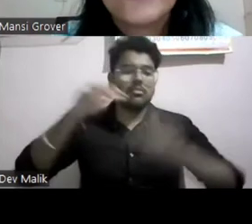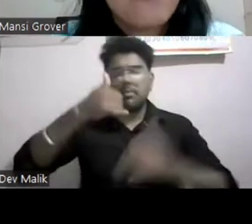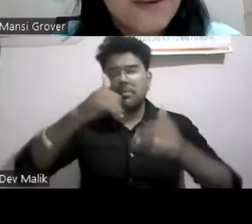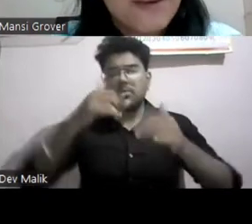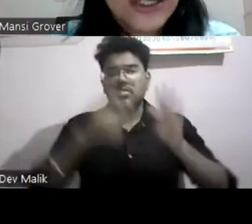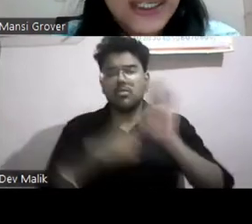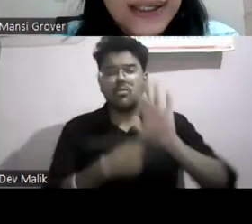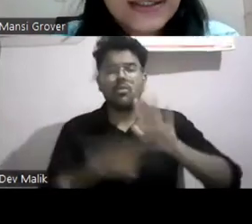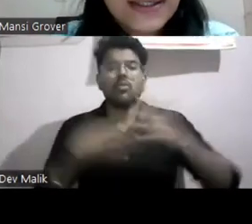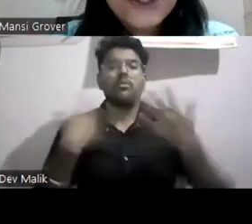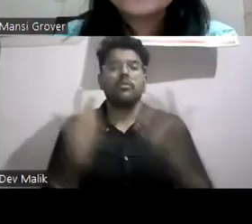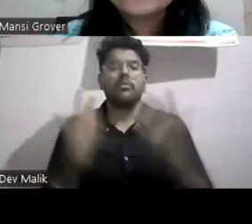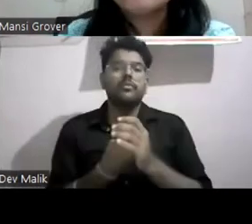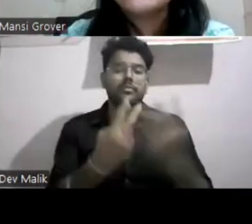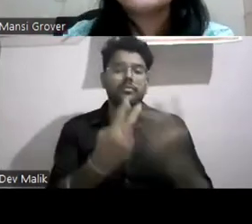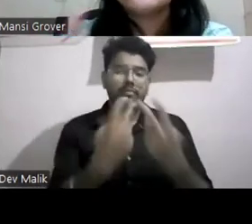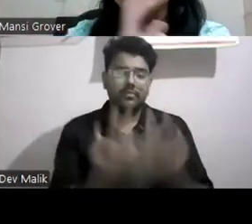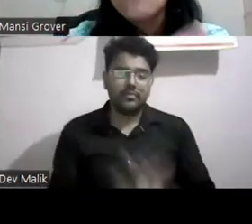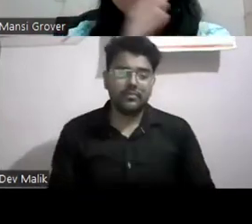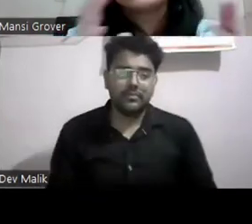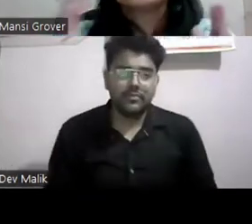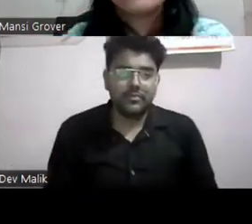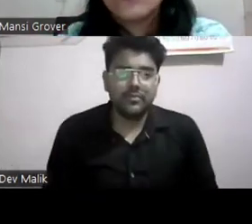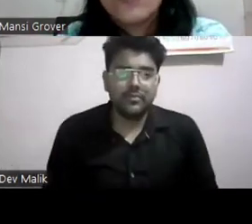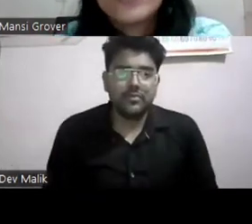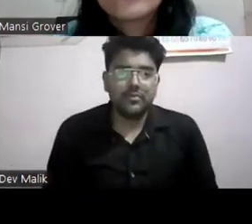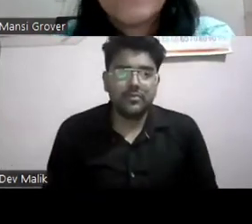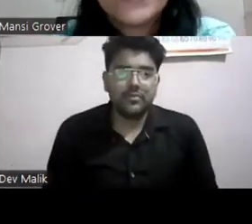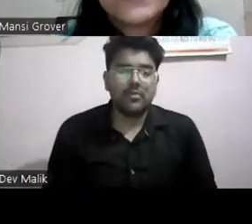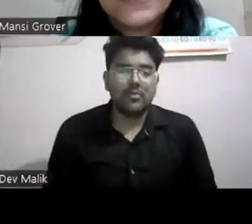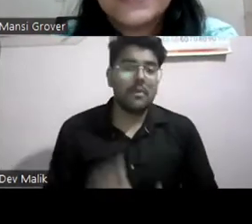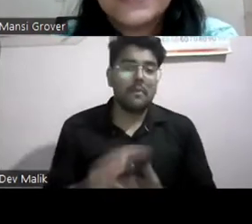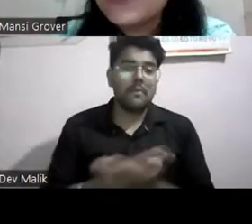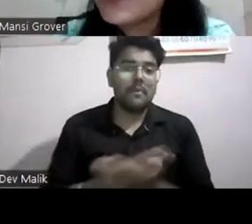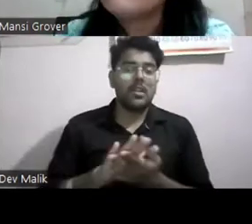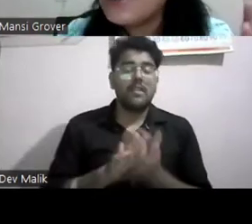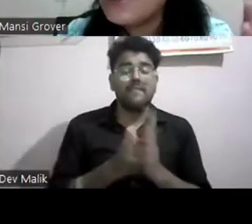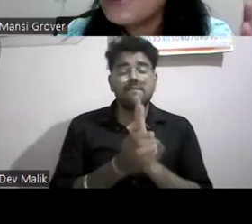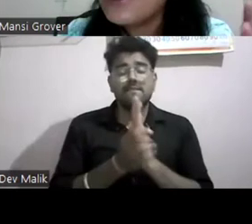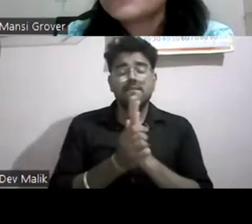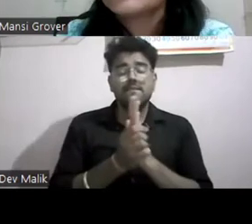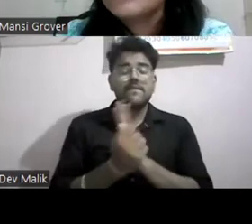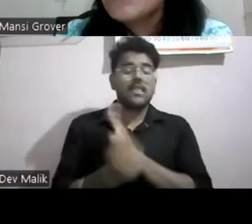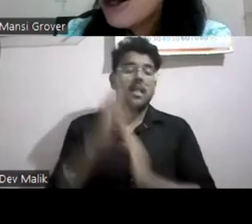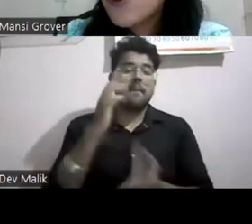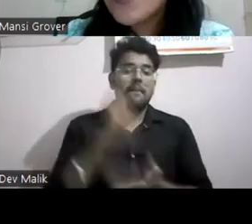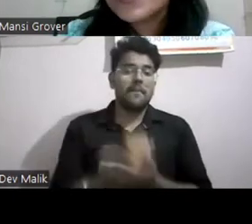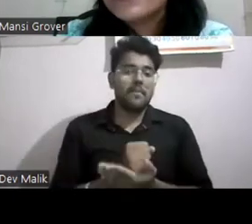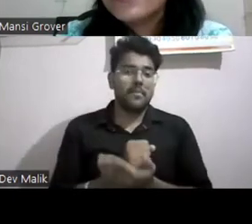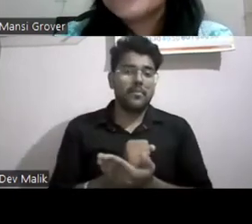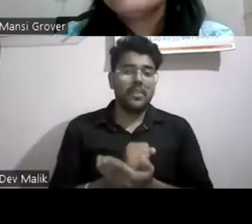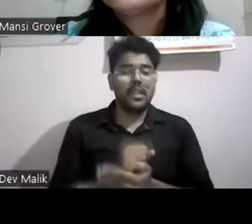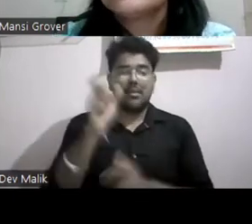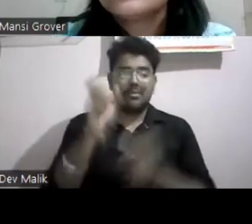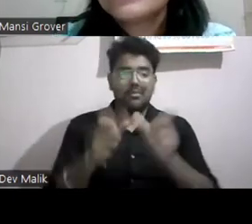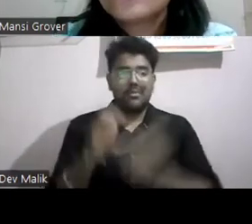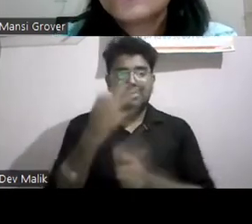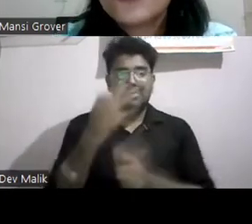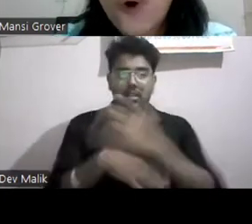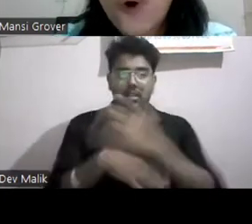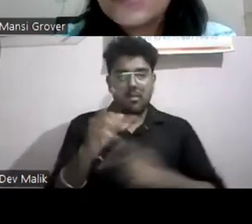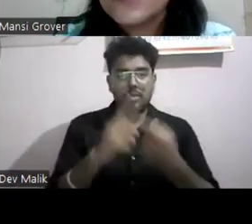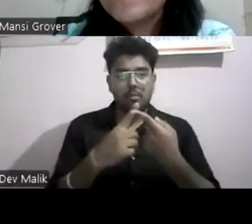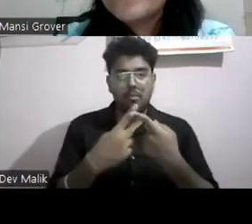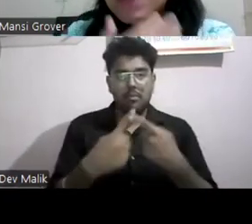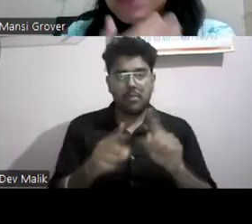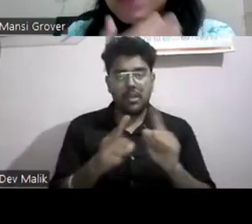of able-bodiedness. So you're basically overcompensating, something that we have discussed a lot in the previous